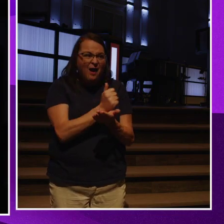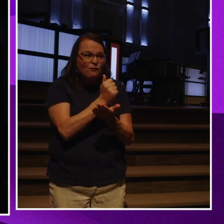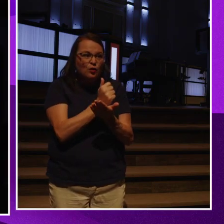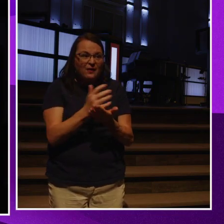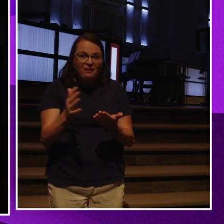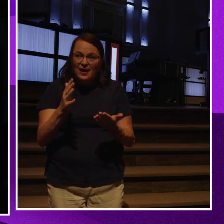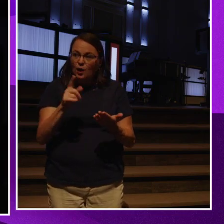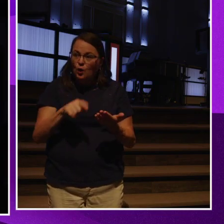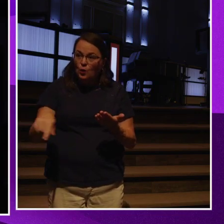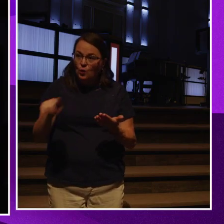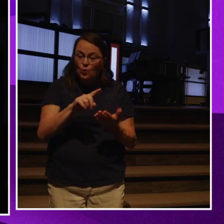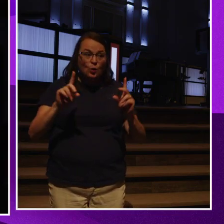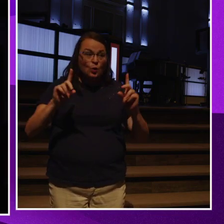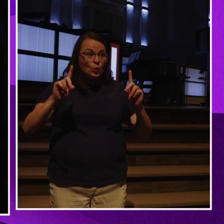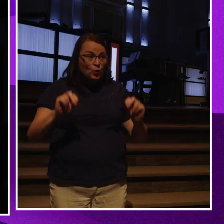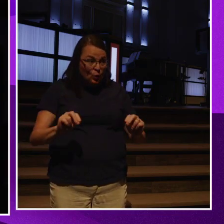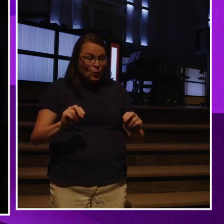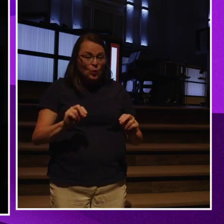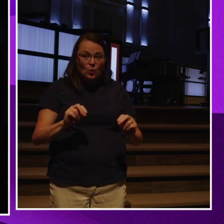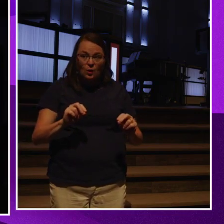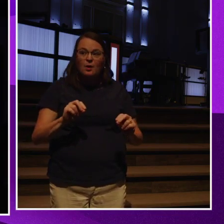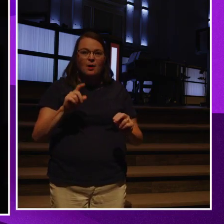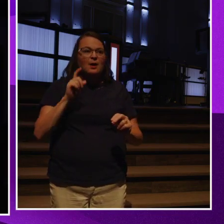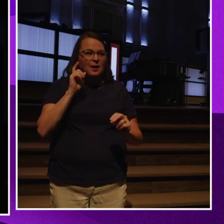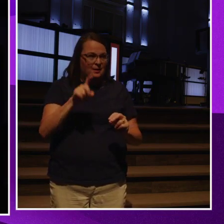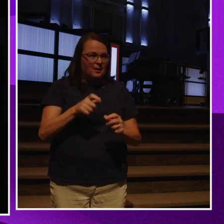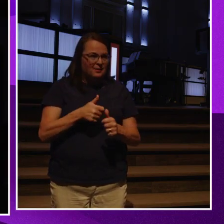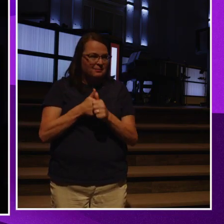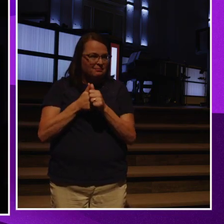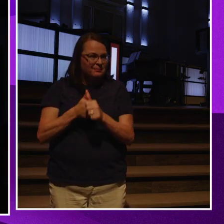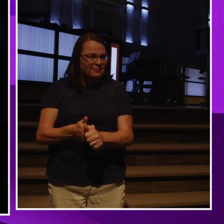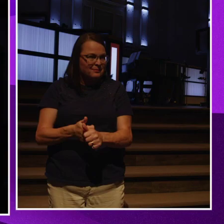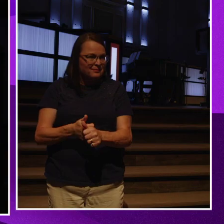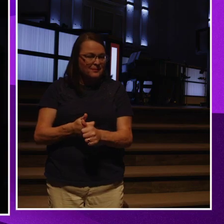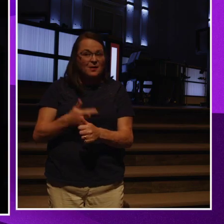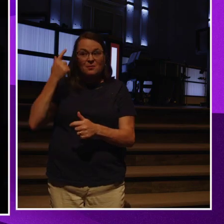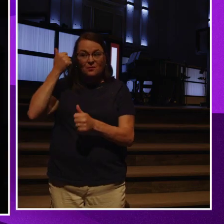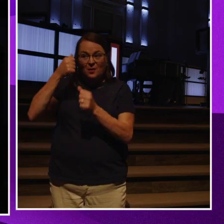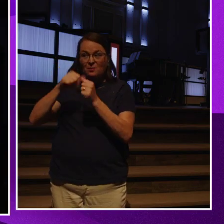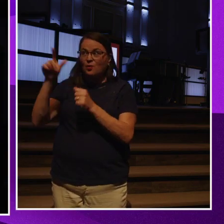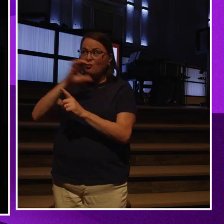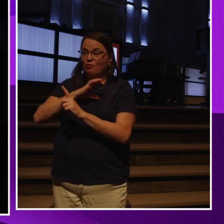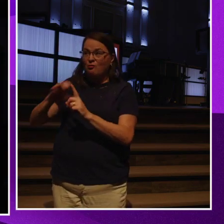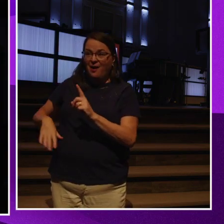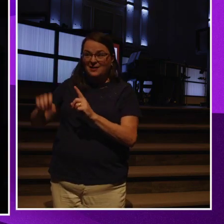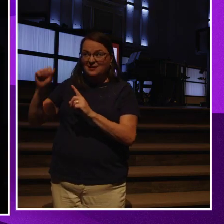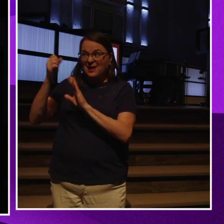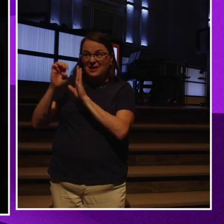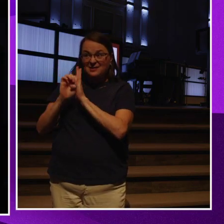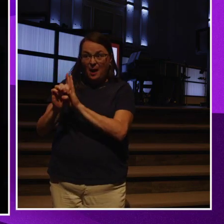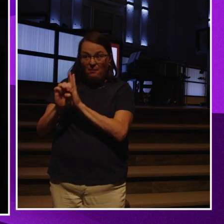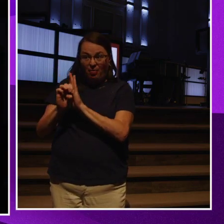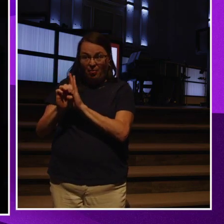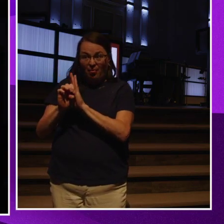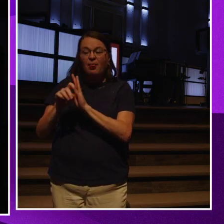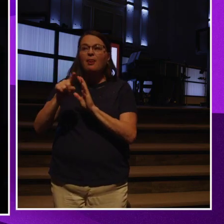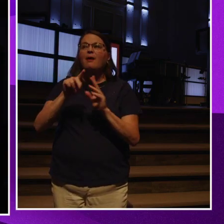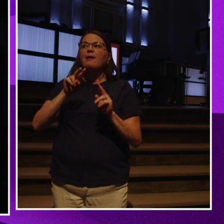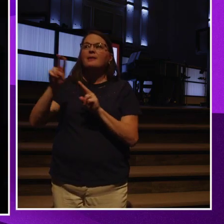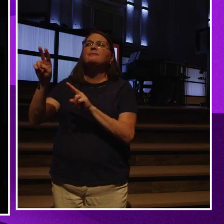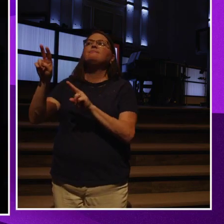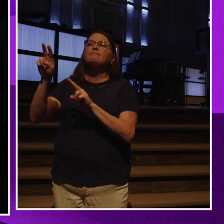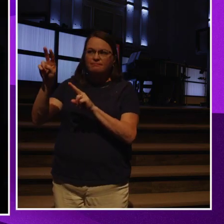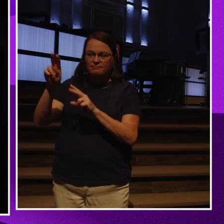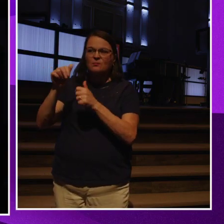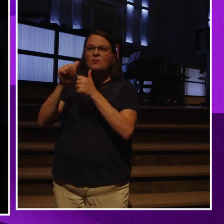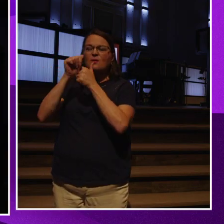needs to fall in here. Remember the example of Christ. Here's how you need to do it. Because you're a witness, you need to first